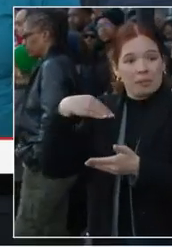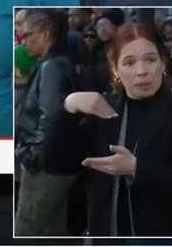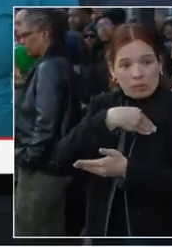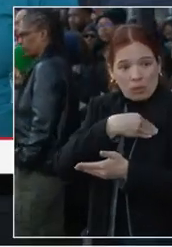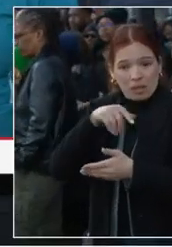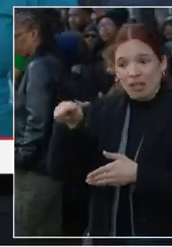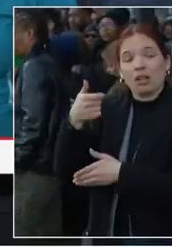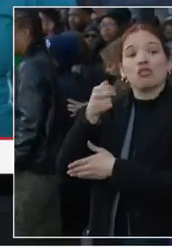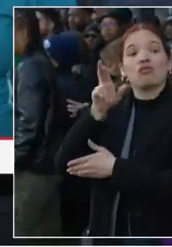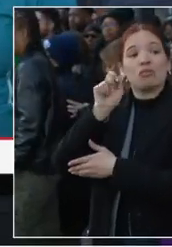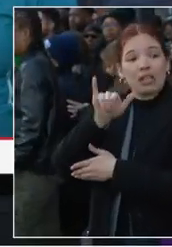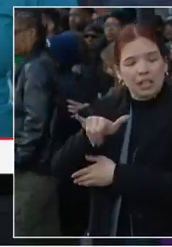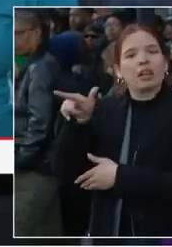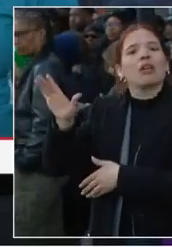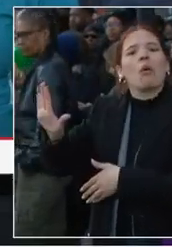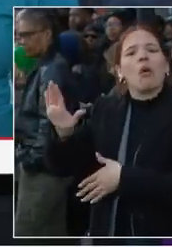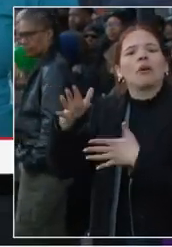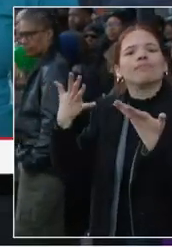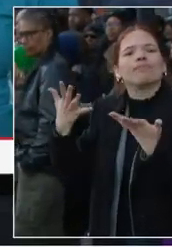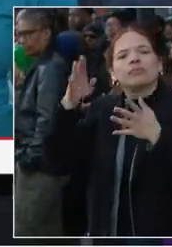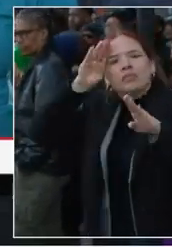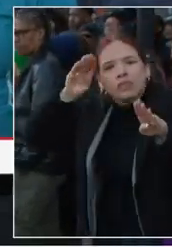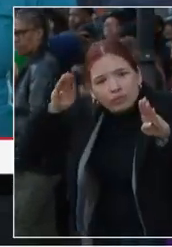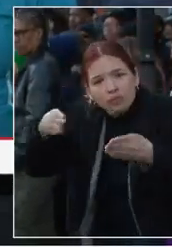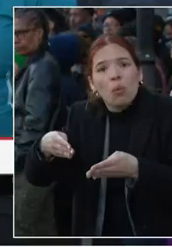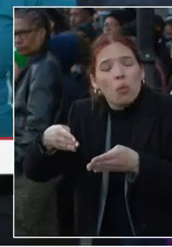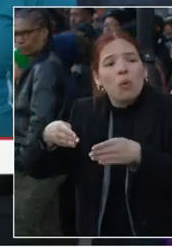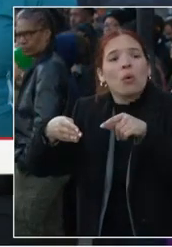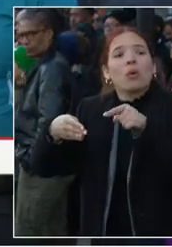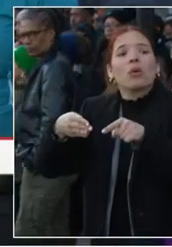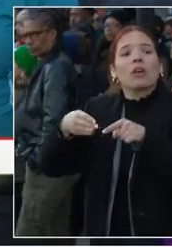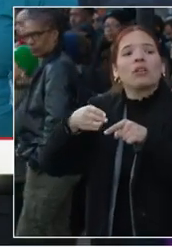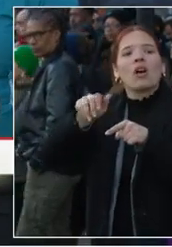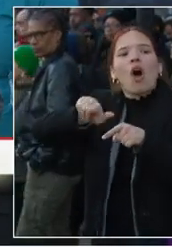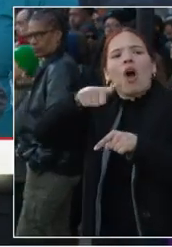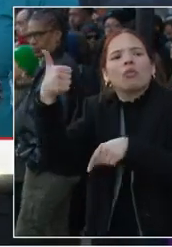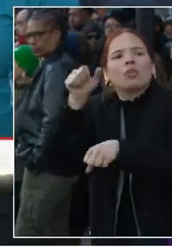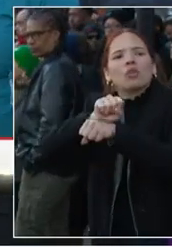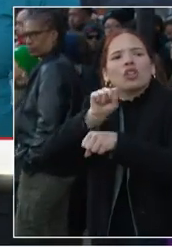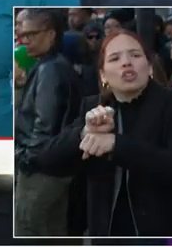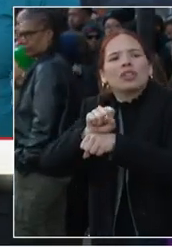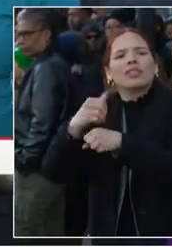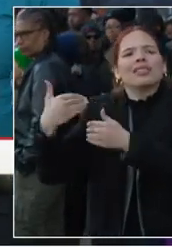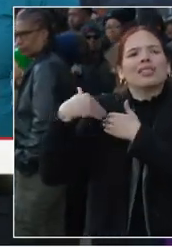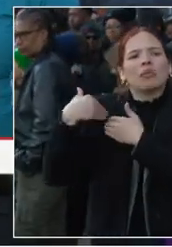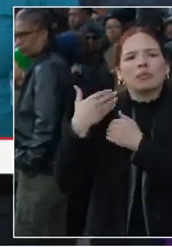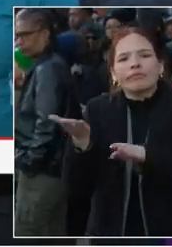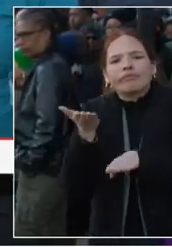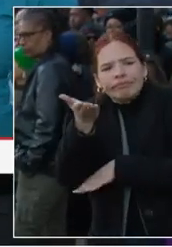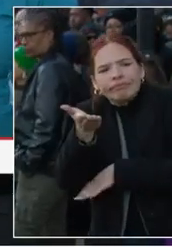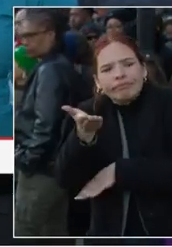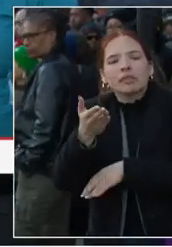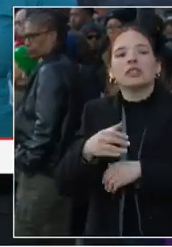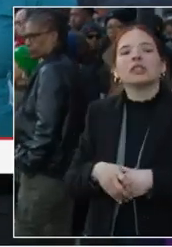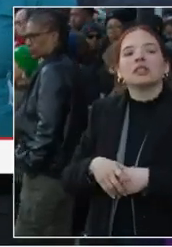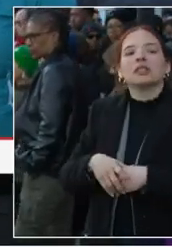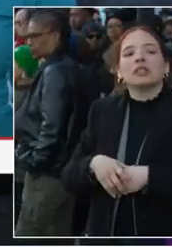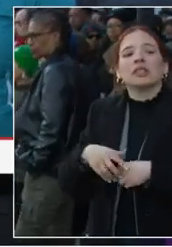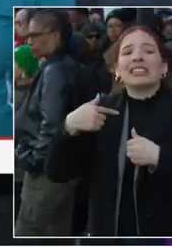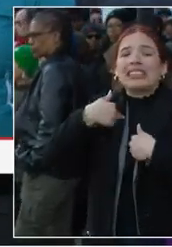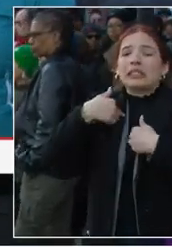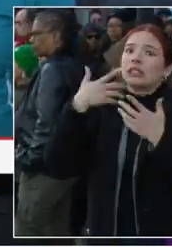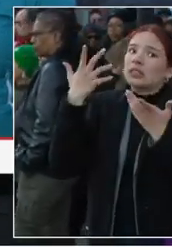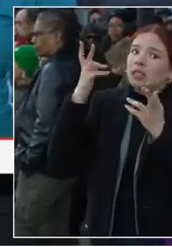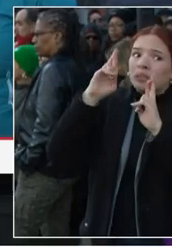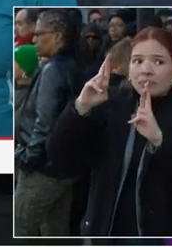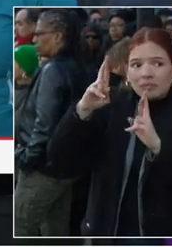that focuses on force strength. So I expect that the Committee on Public Safety and the Judiciary will give these